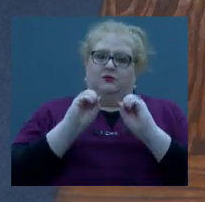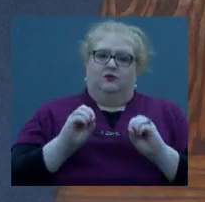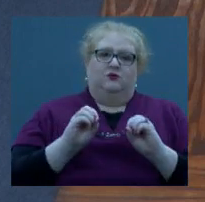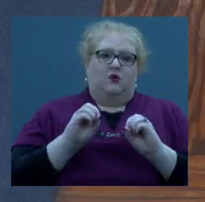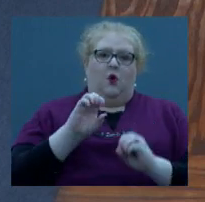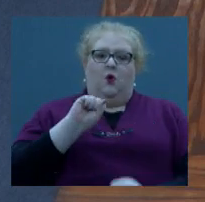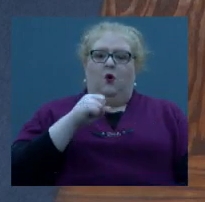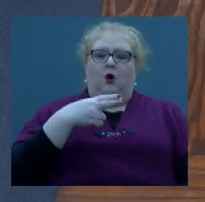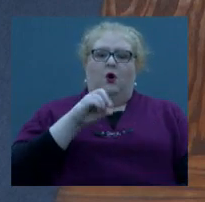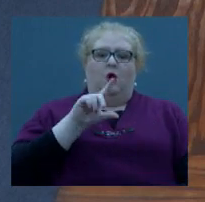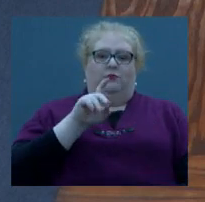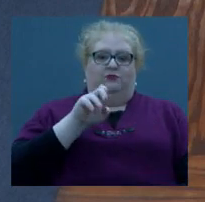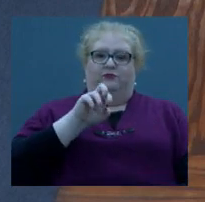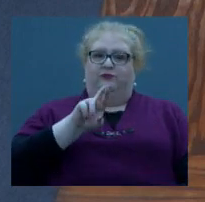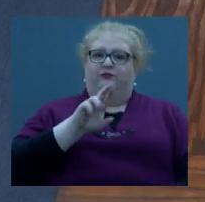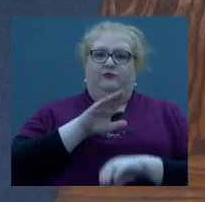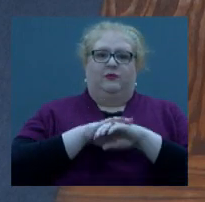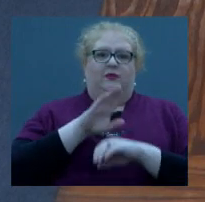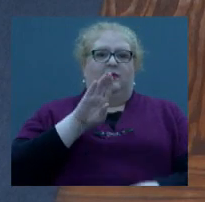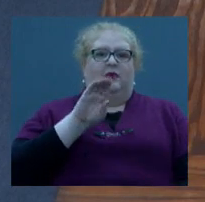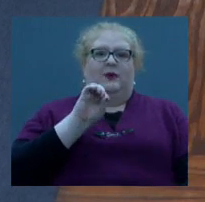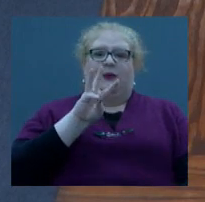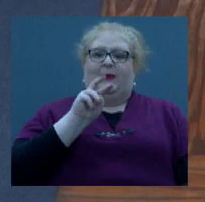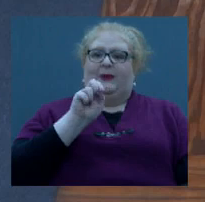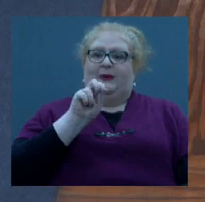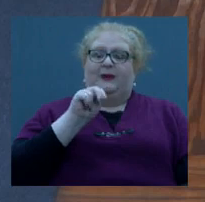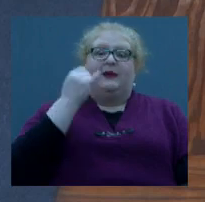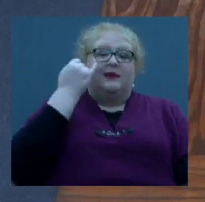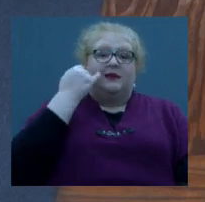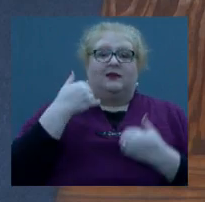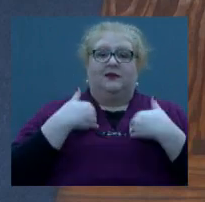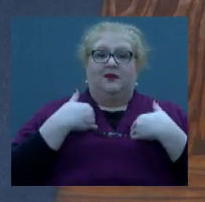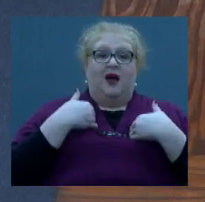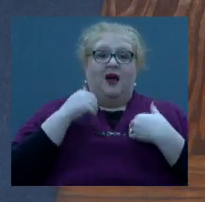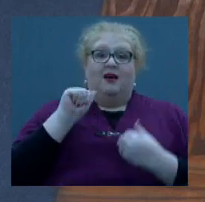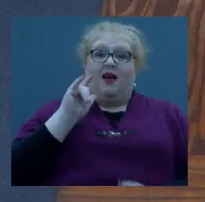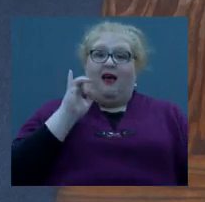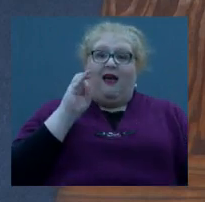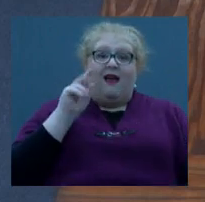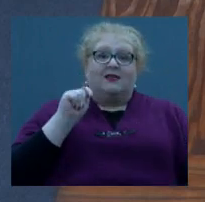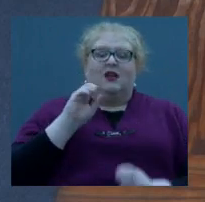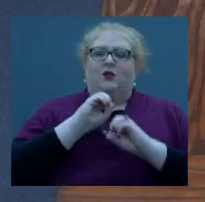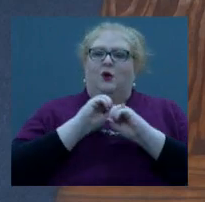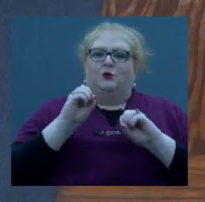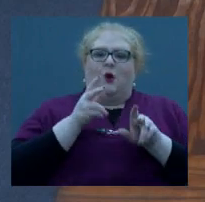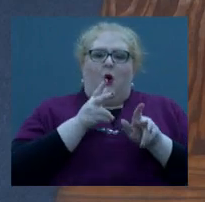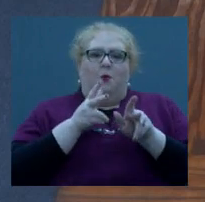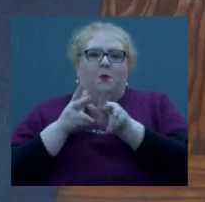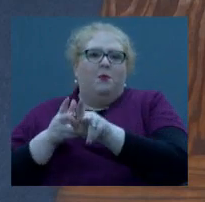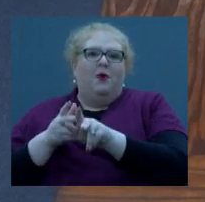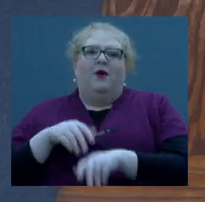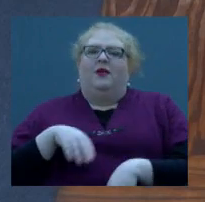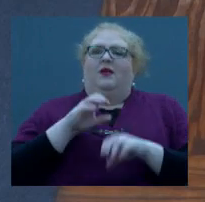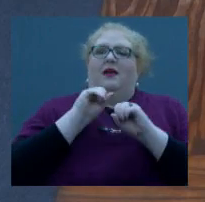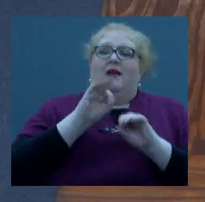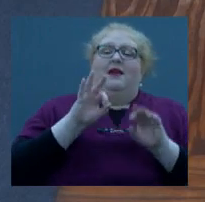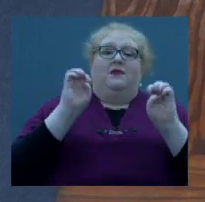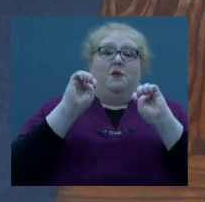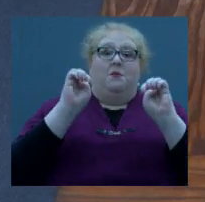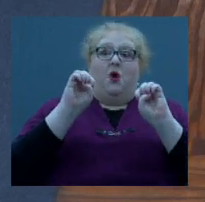on Bowman. So if there's an accident, there's no way around. If there's an emergency vehicle that needs to get through, it's just